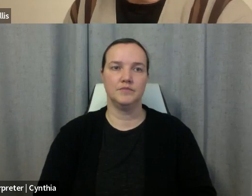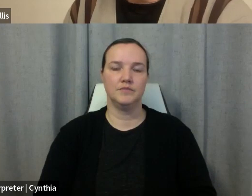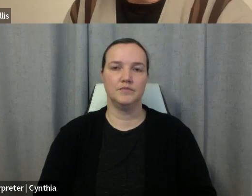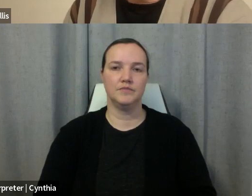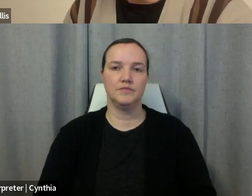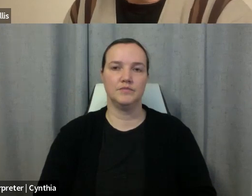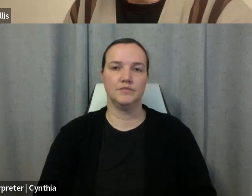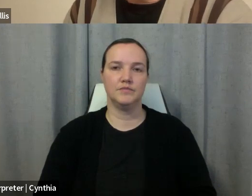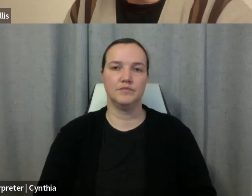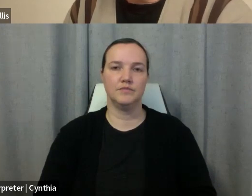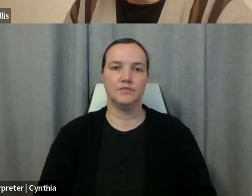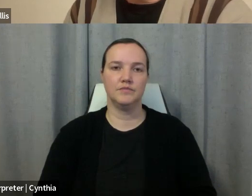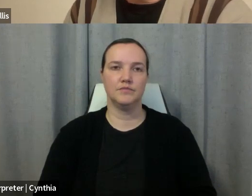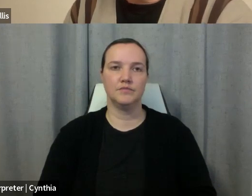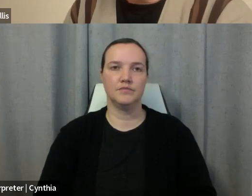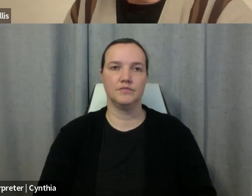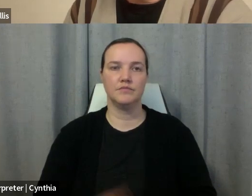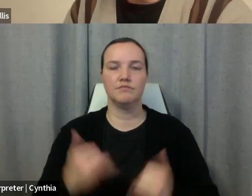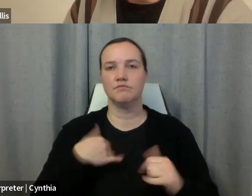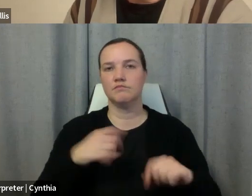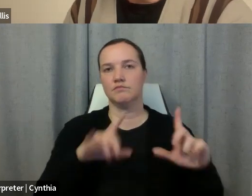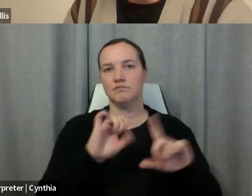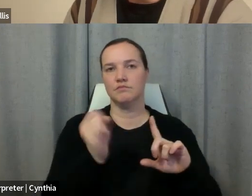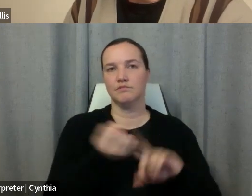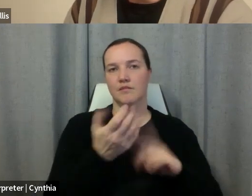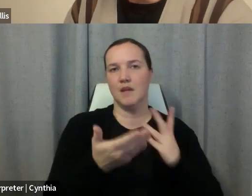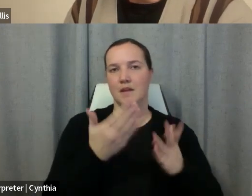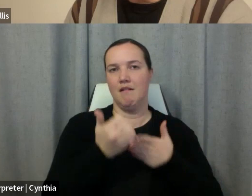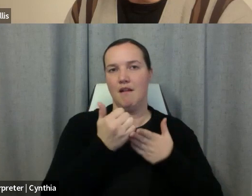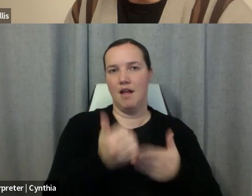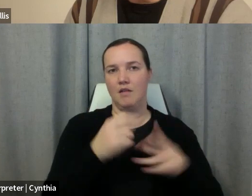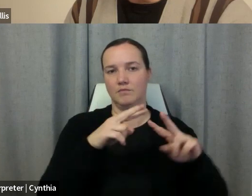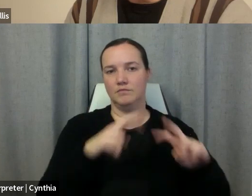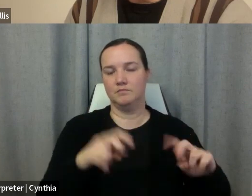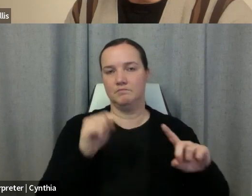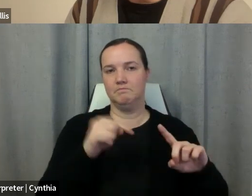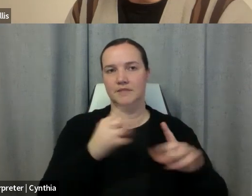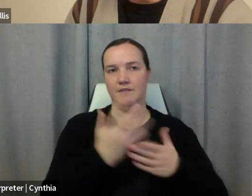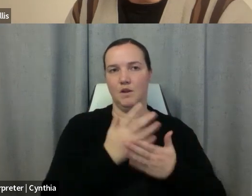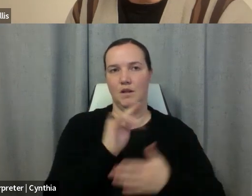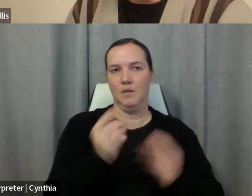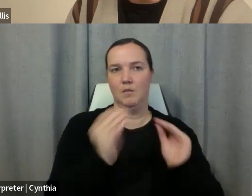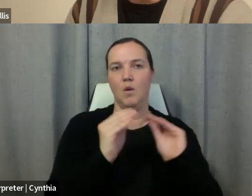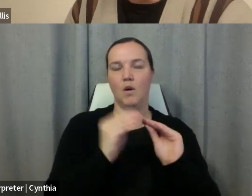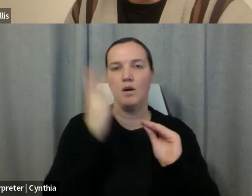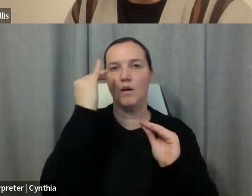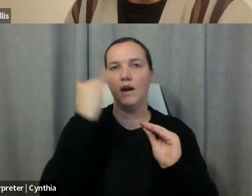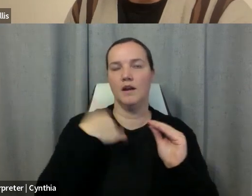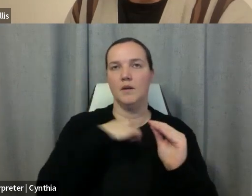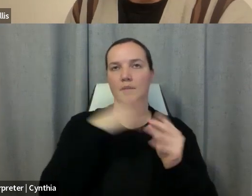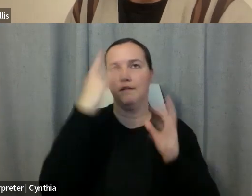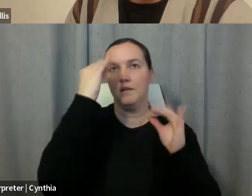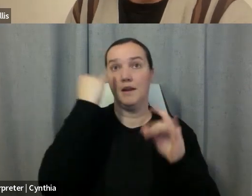Right. So let me go to the scenario, because this might help keep unpacking this video. Because let's think about if this